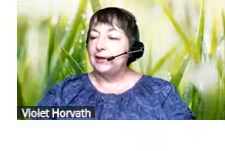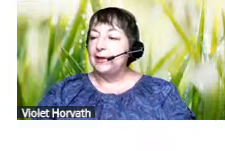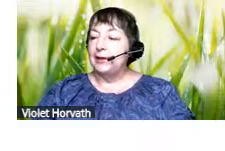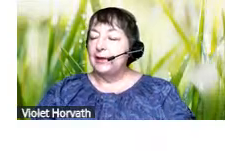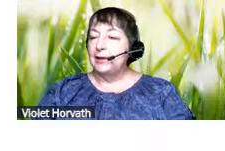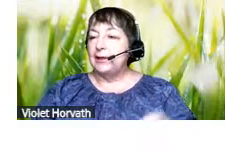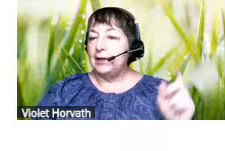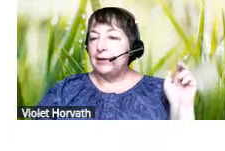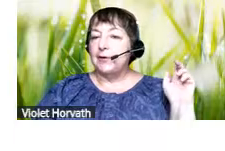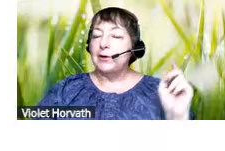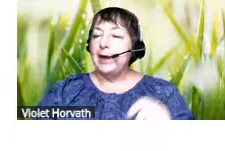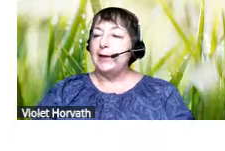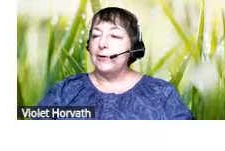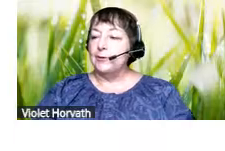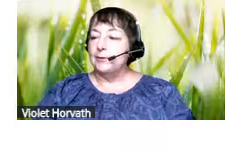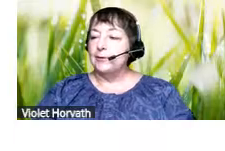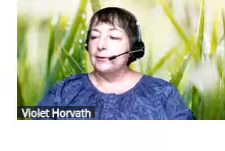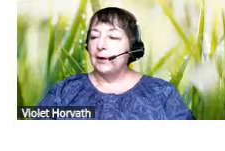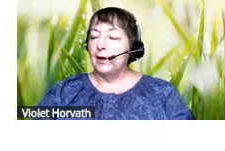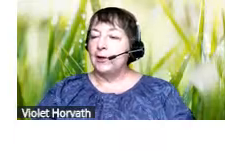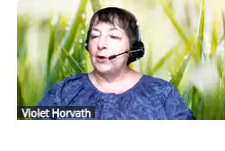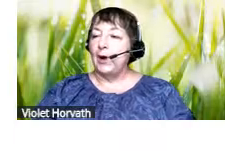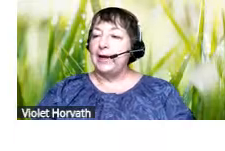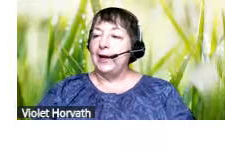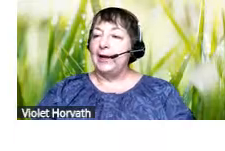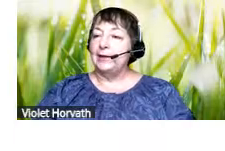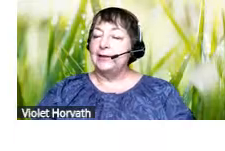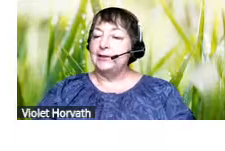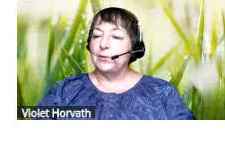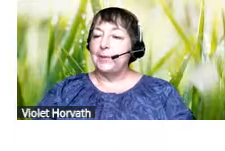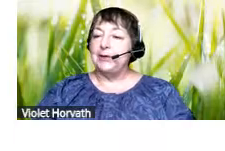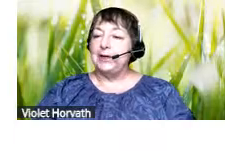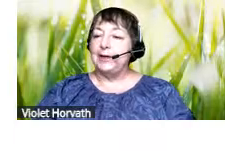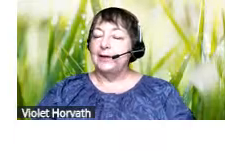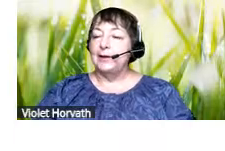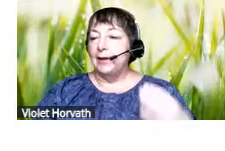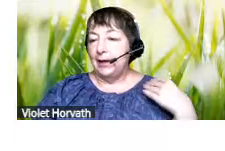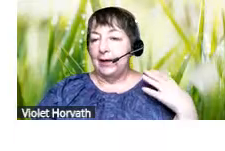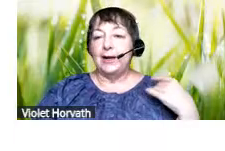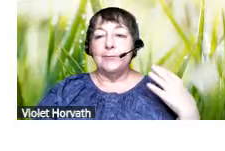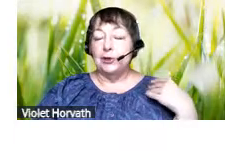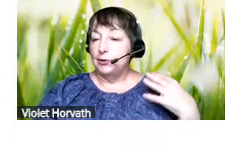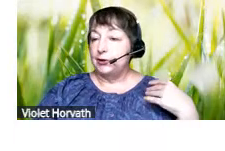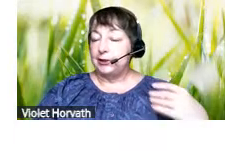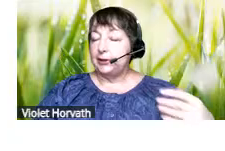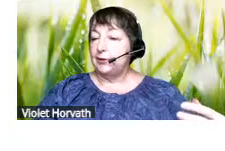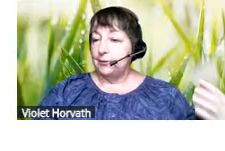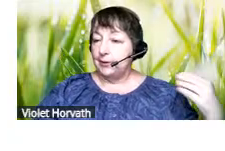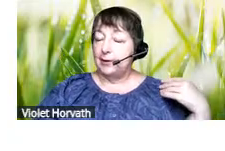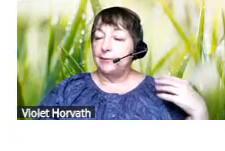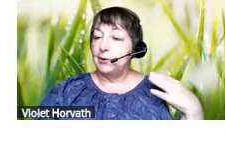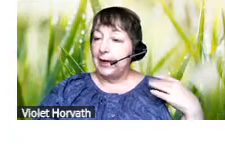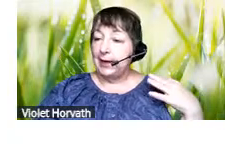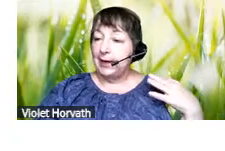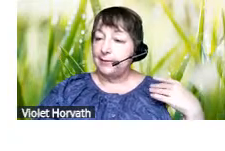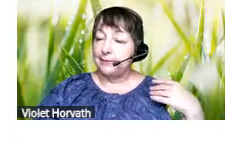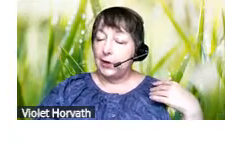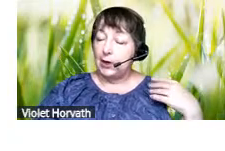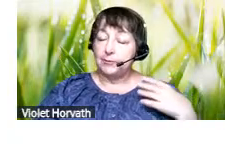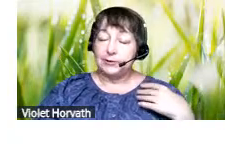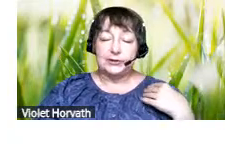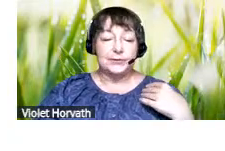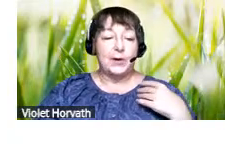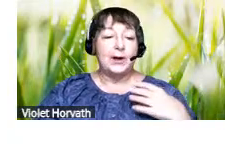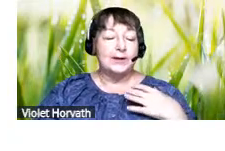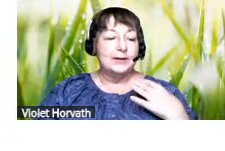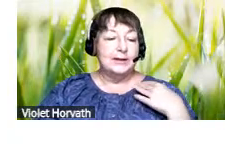scratchy. The volcano on Hawaii Island is erupting, and I am allergic to the volcanic fog,